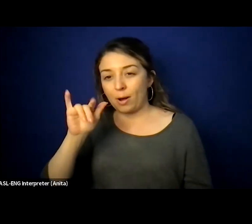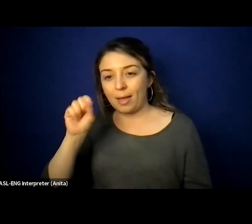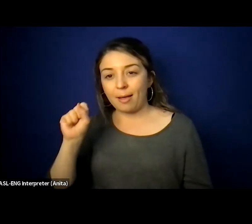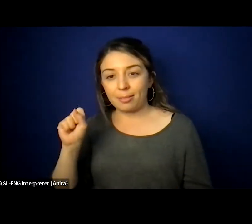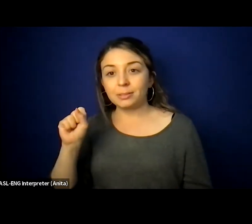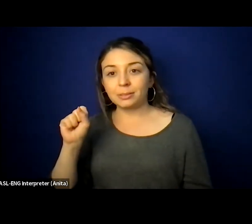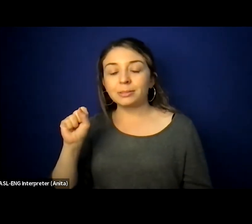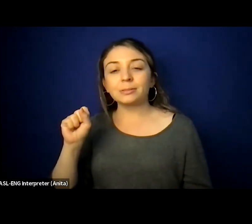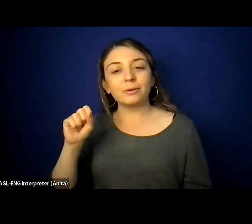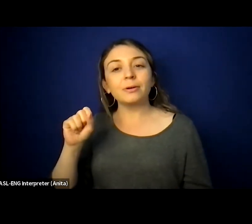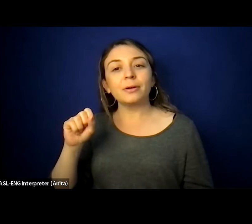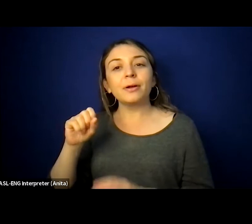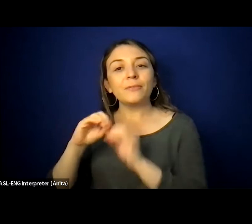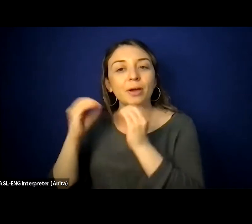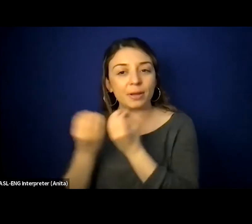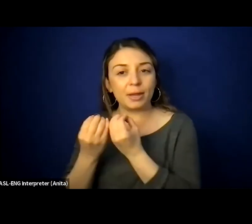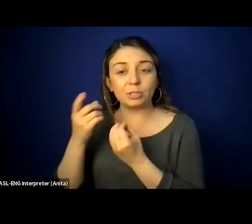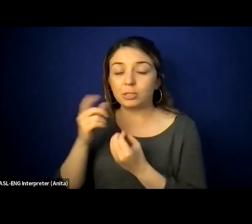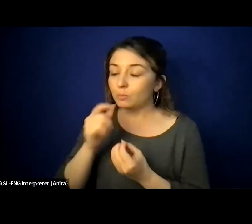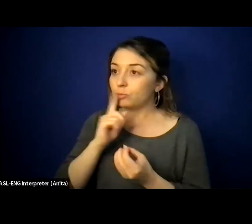lot. So they have both,